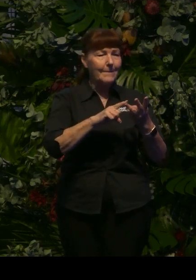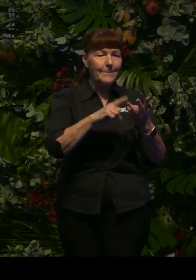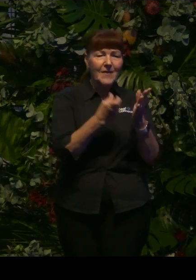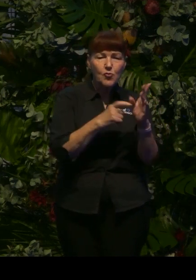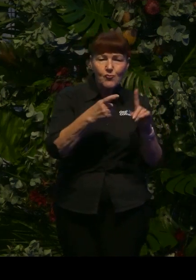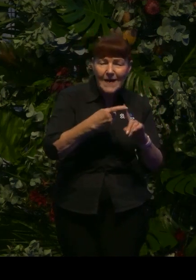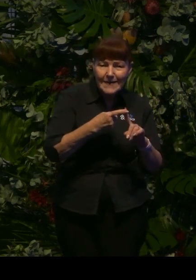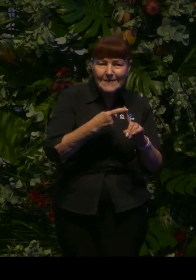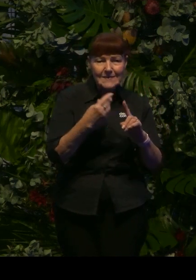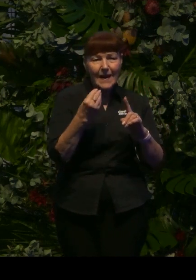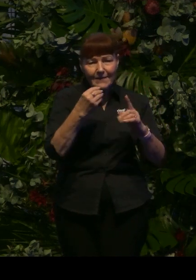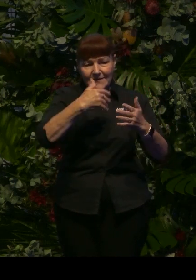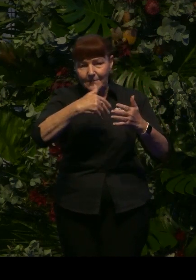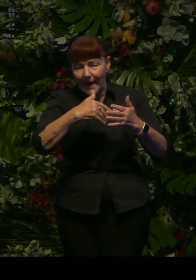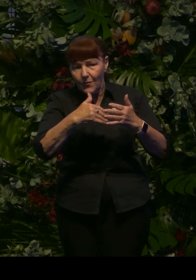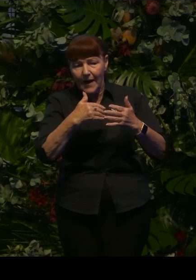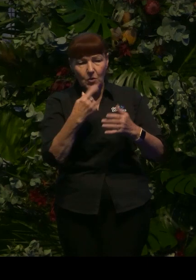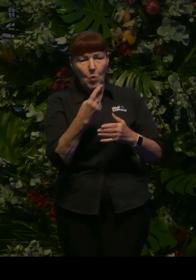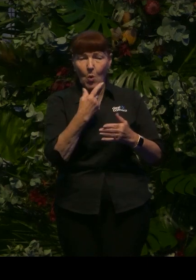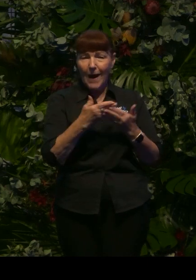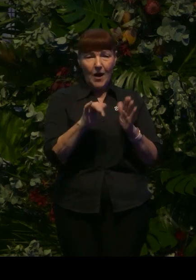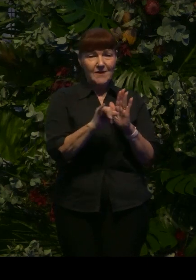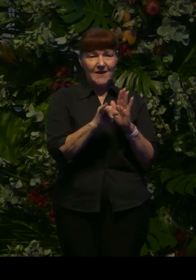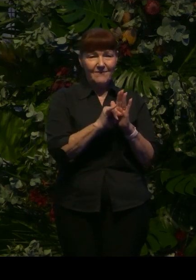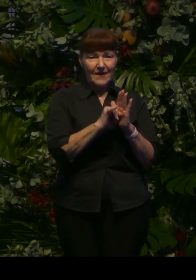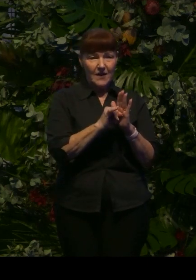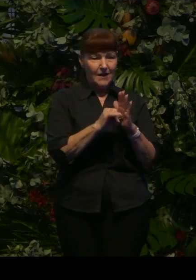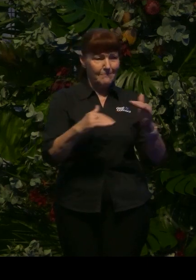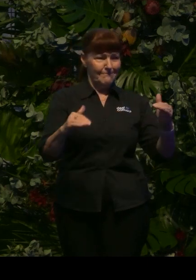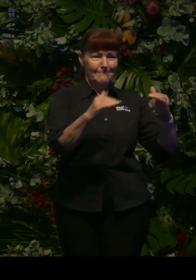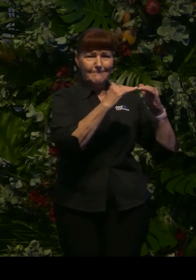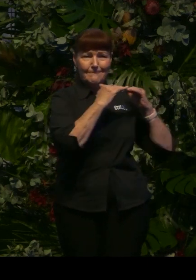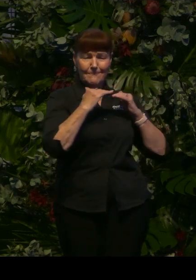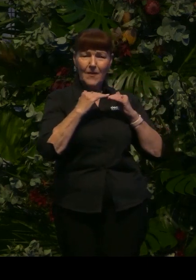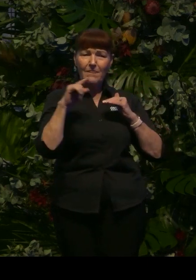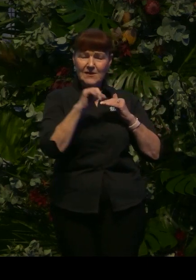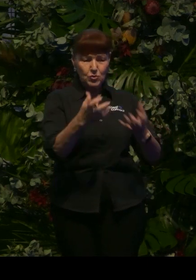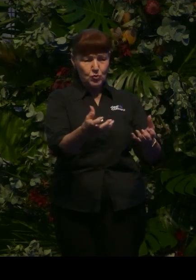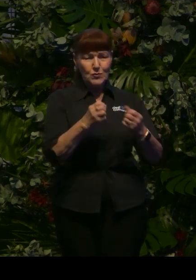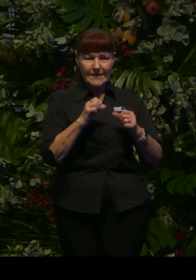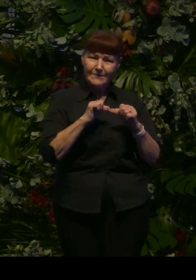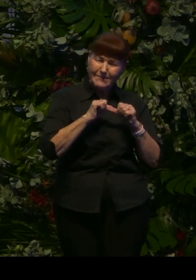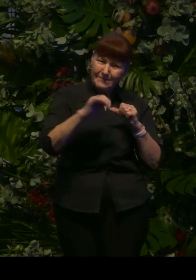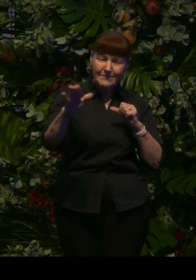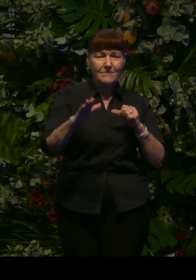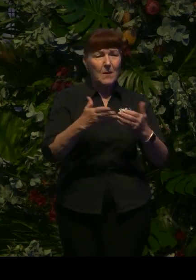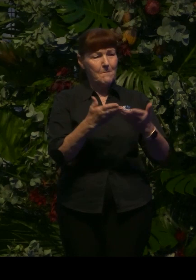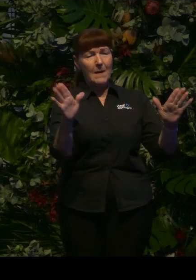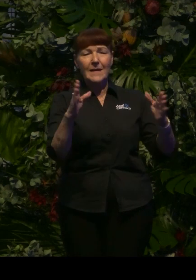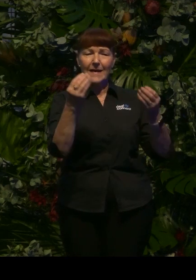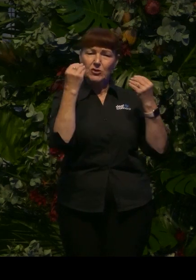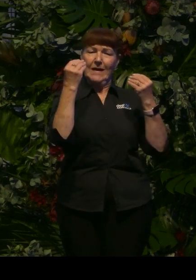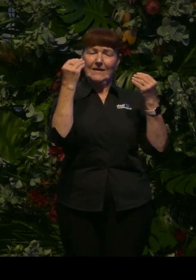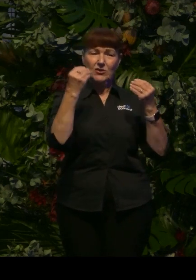religious beliefs, who they love, or how they identify, deserves that public education that is great, that's phenomenal.